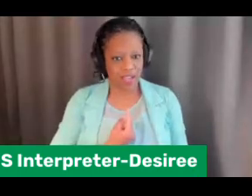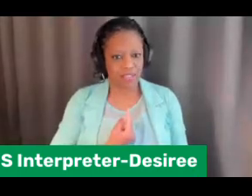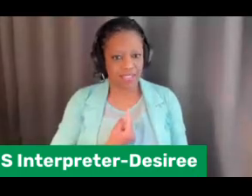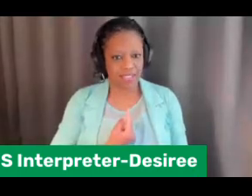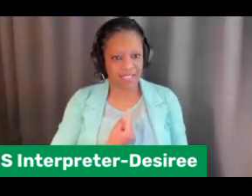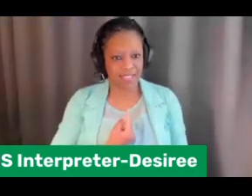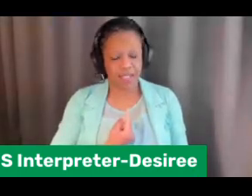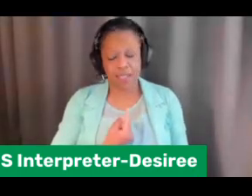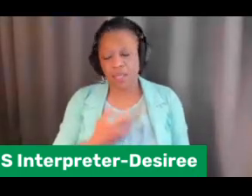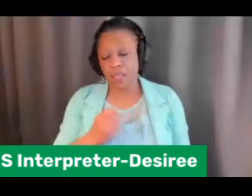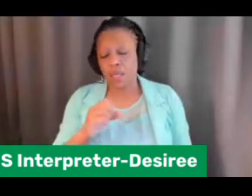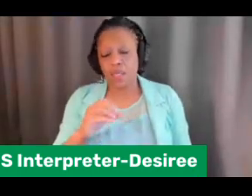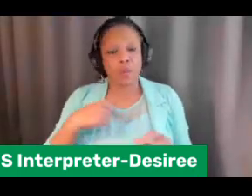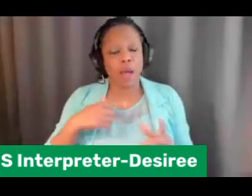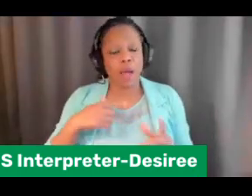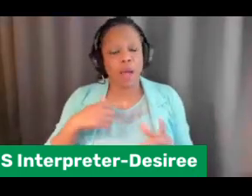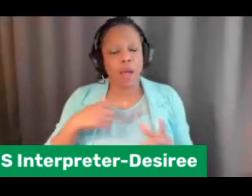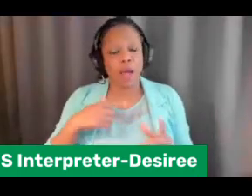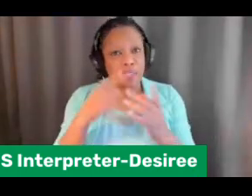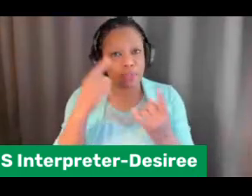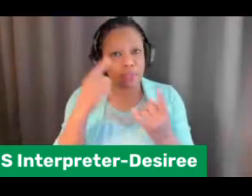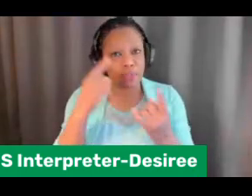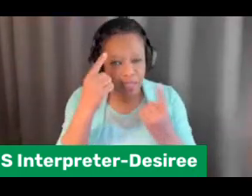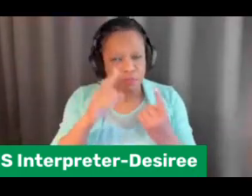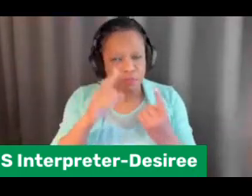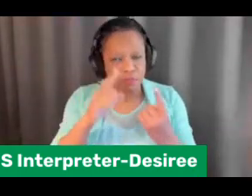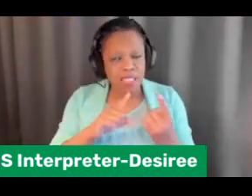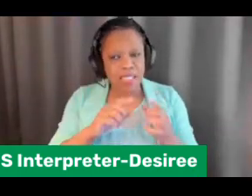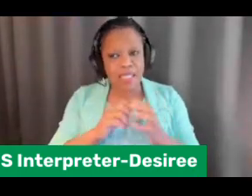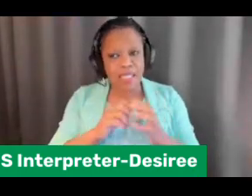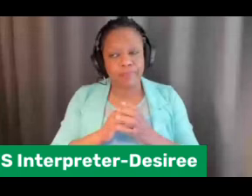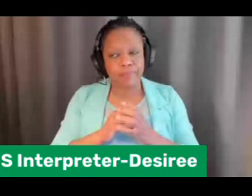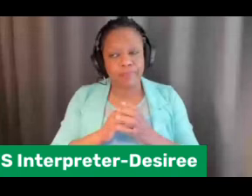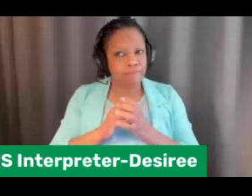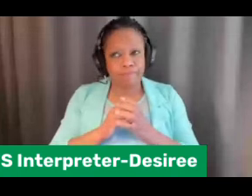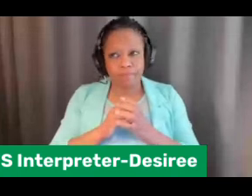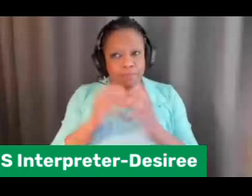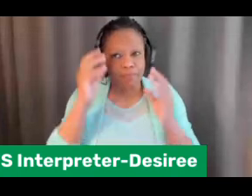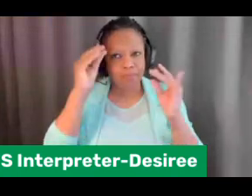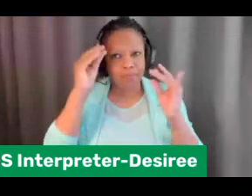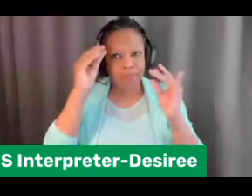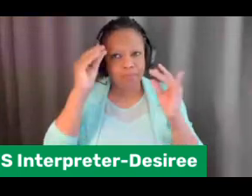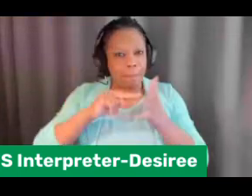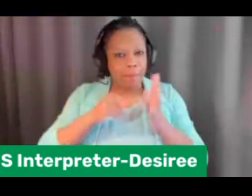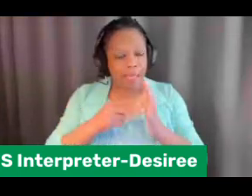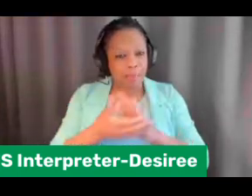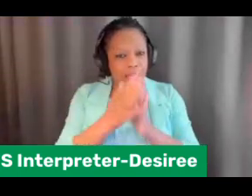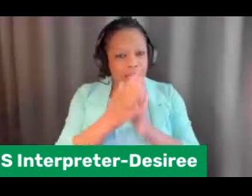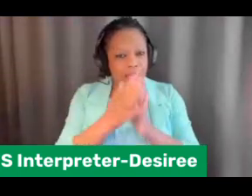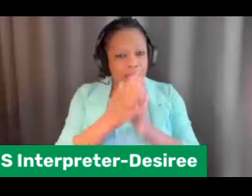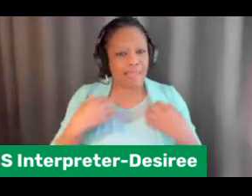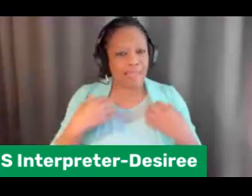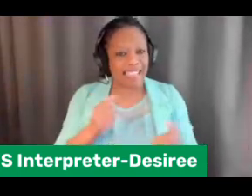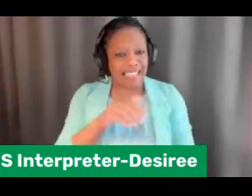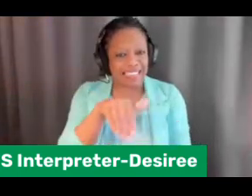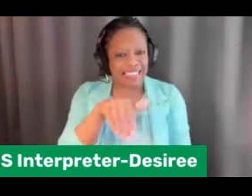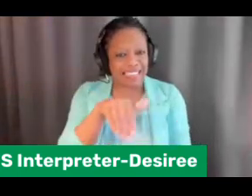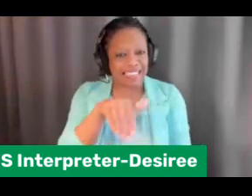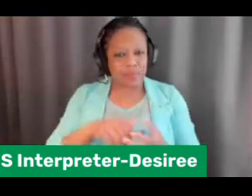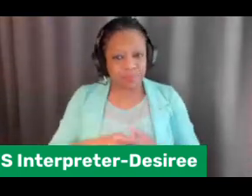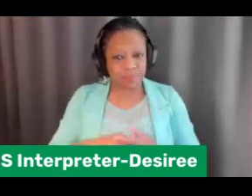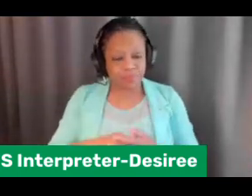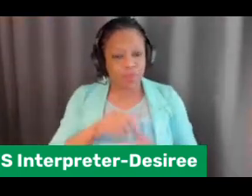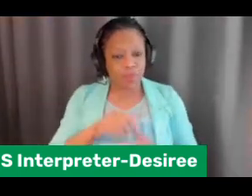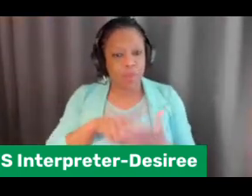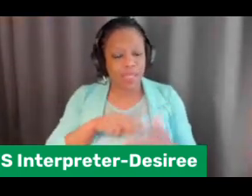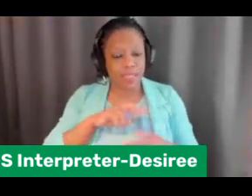ourselves. And so I'm starting to think and actualize again, what does it mean to be healing centered? And what does it mean for us to be caring